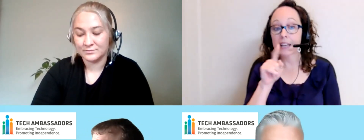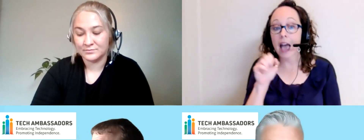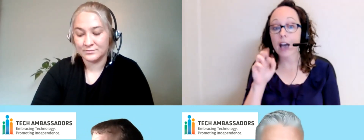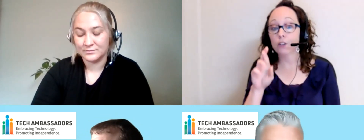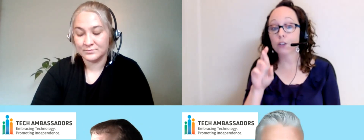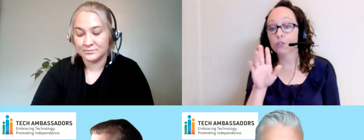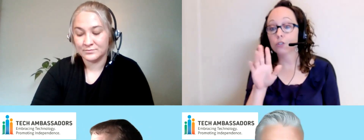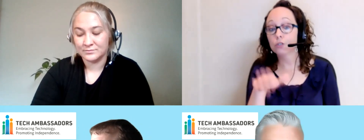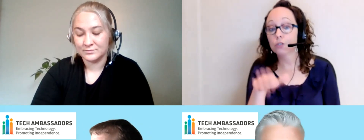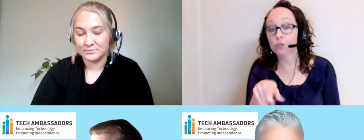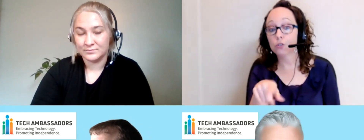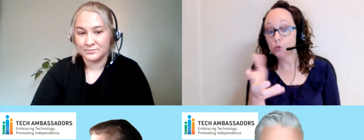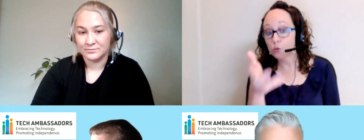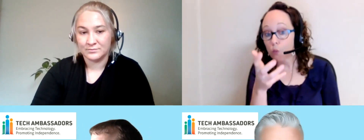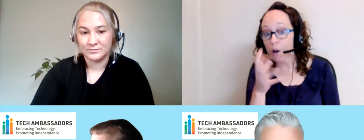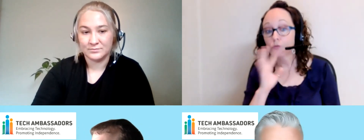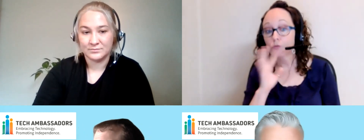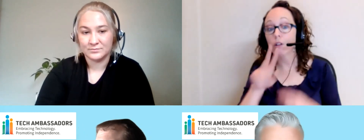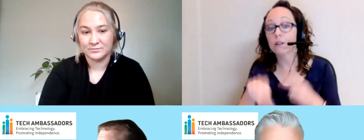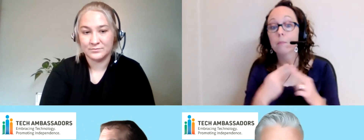your home, Tanner?